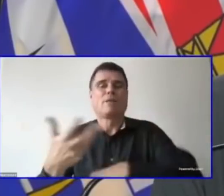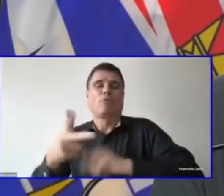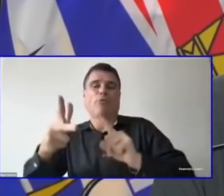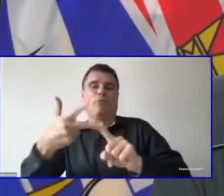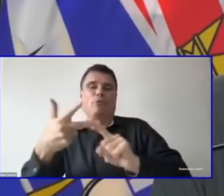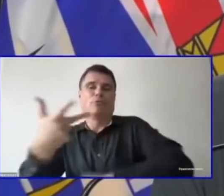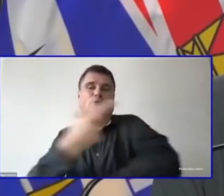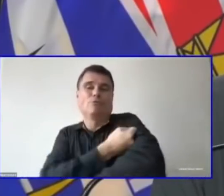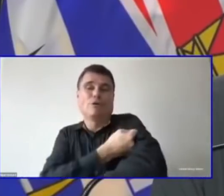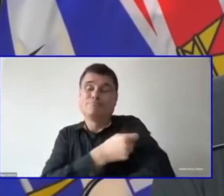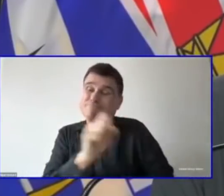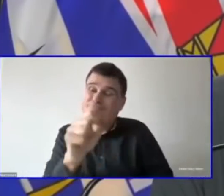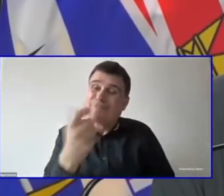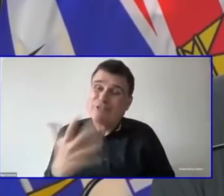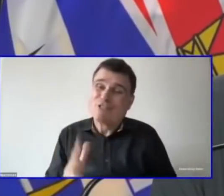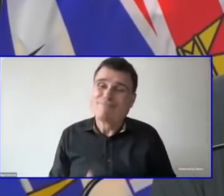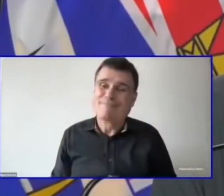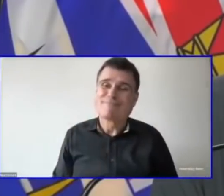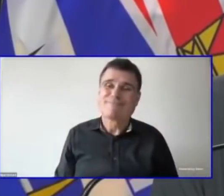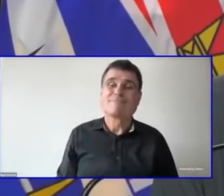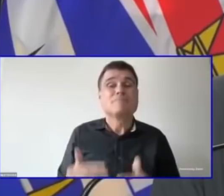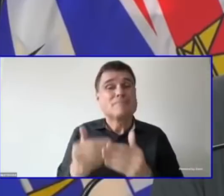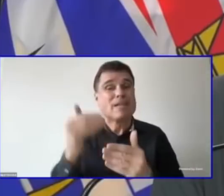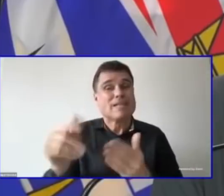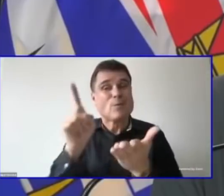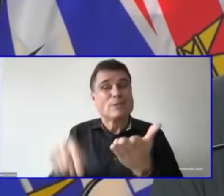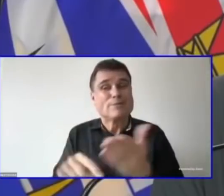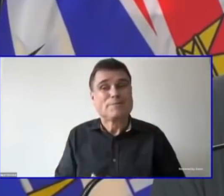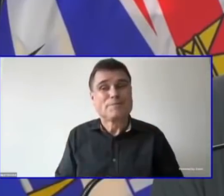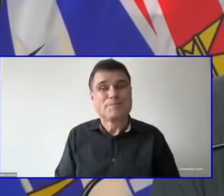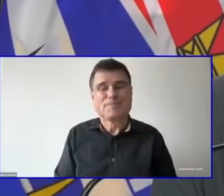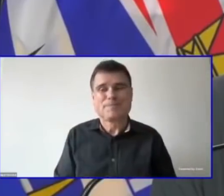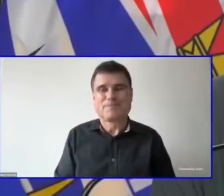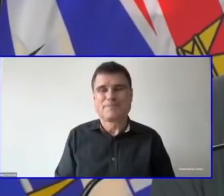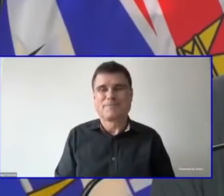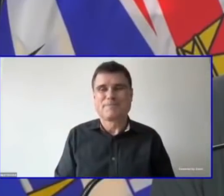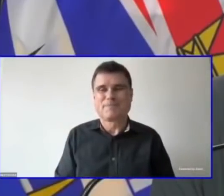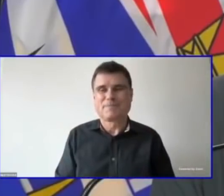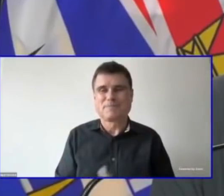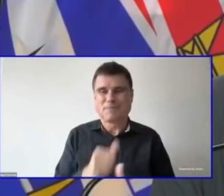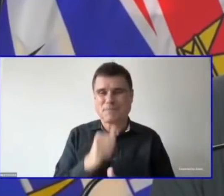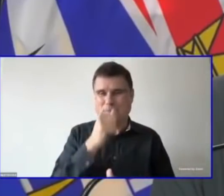too. Next question is from Christopher Folds, Kamloops This Week.